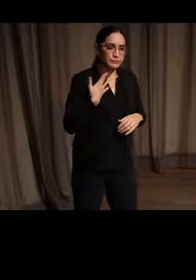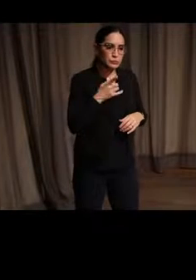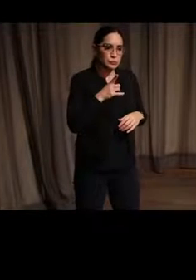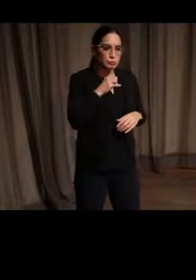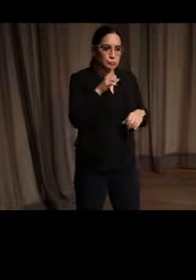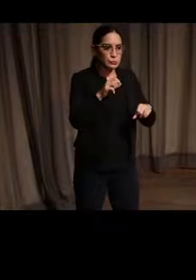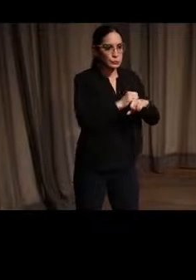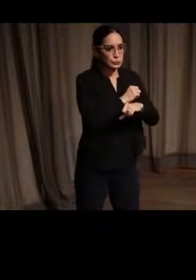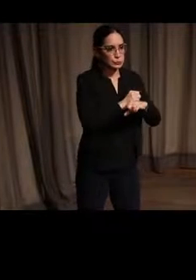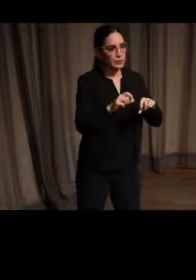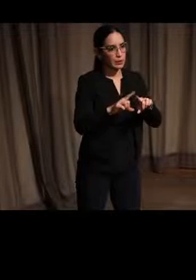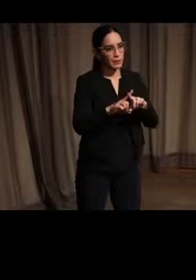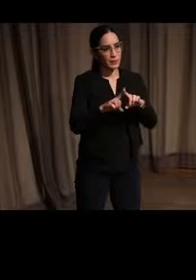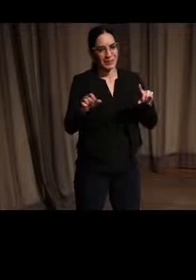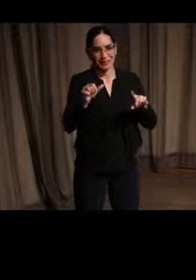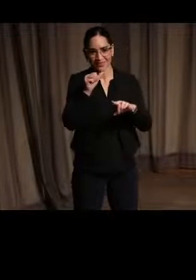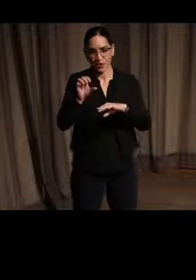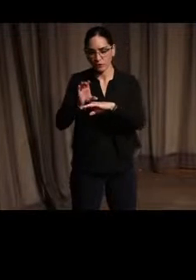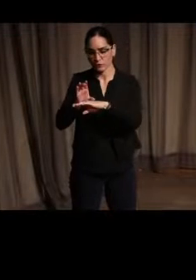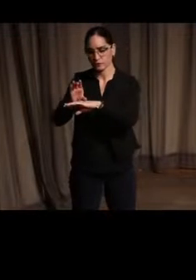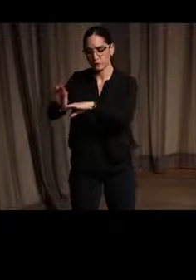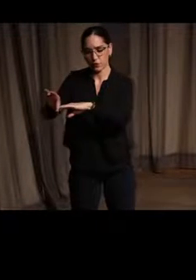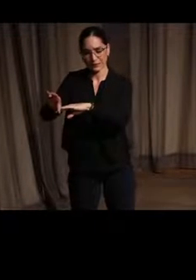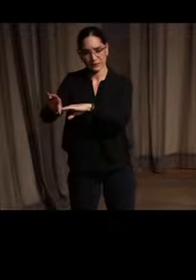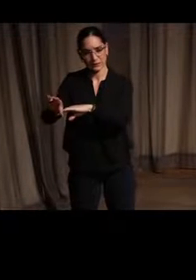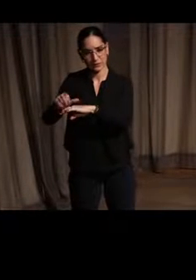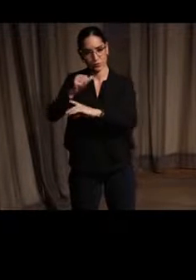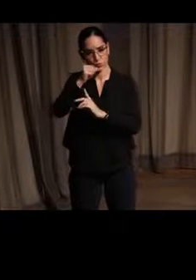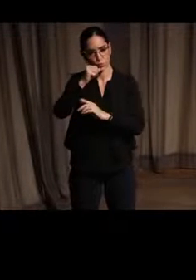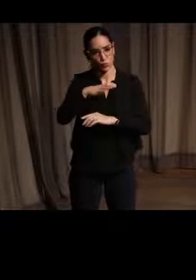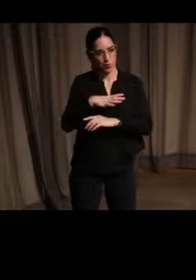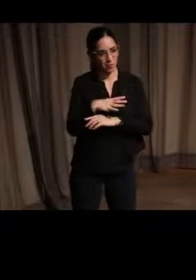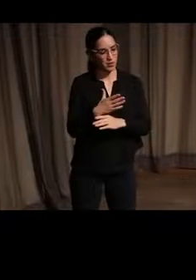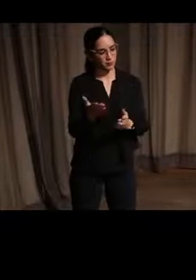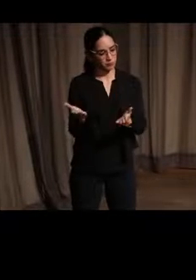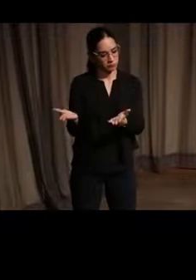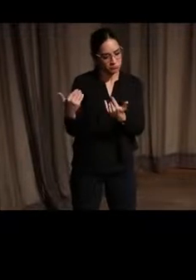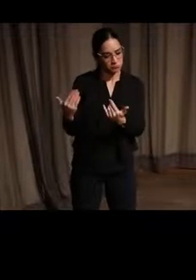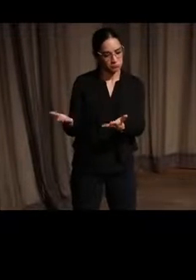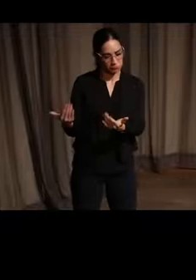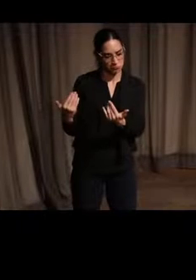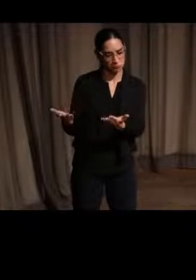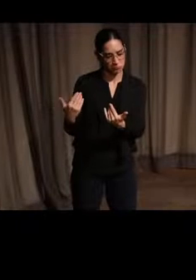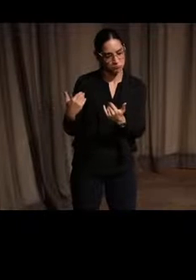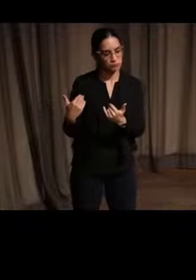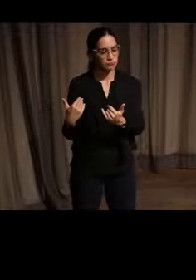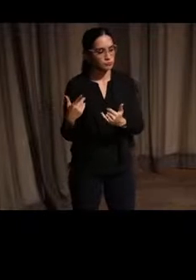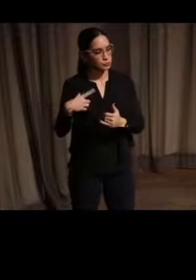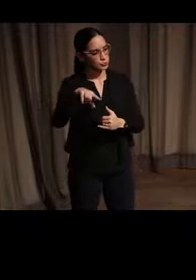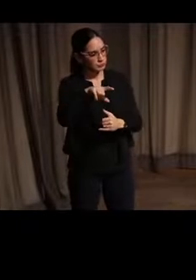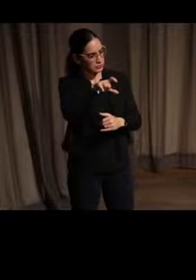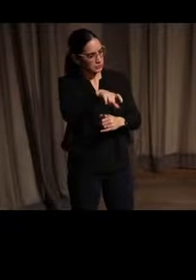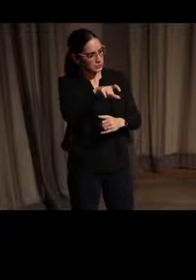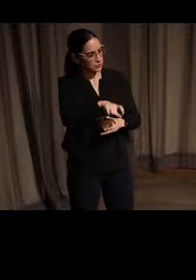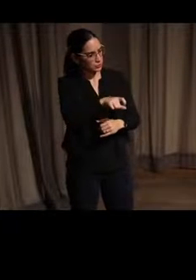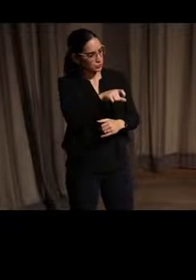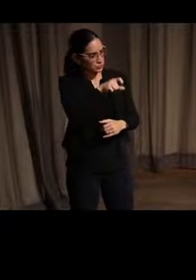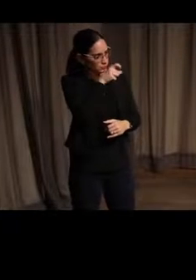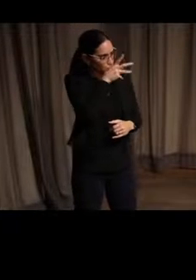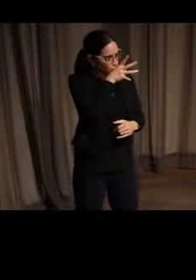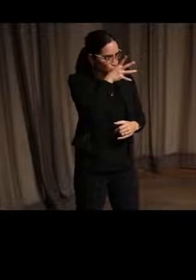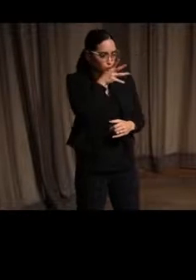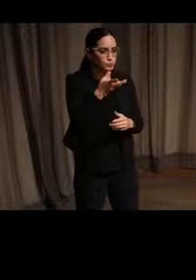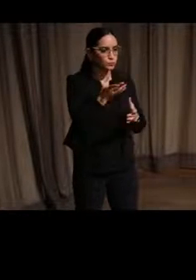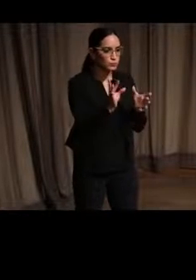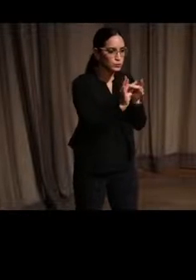in favor of forcing women to have these conversations or to tell these stories for the sake of progress. That